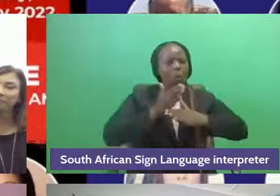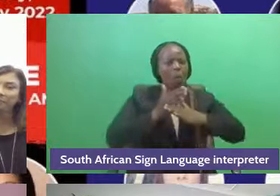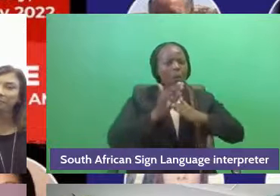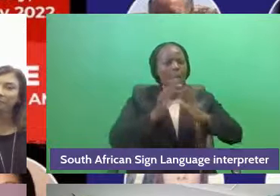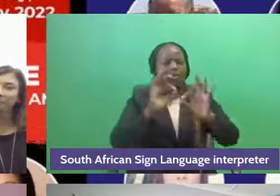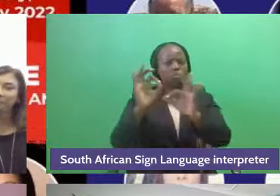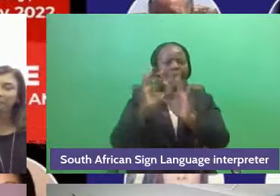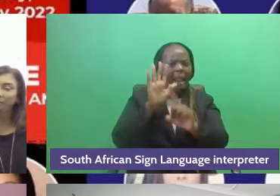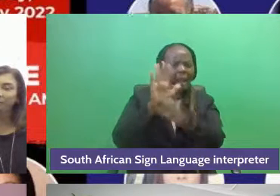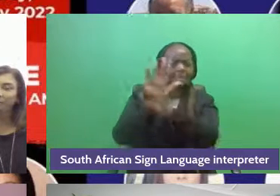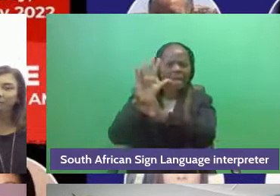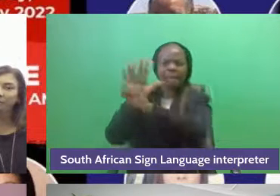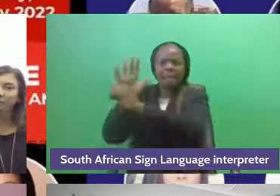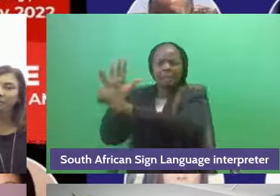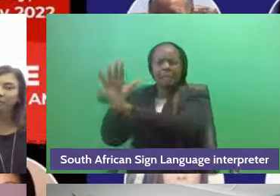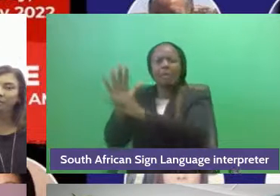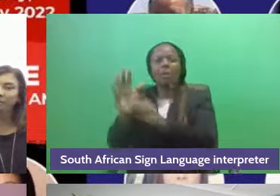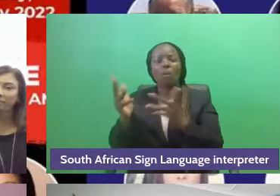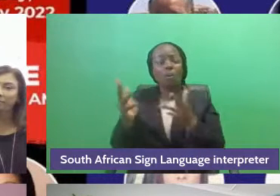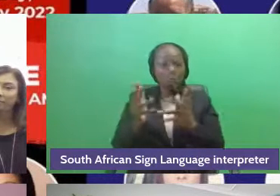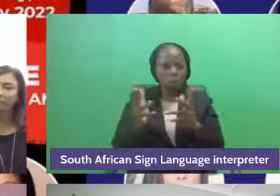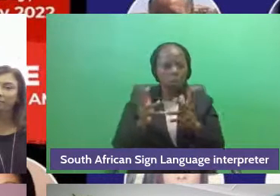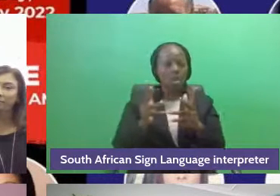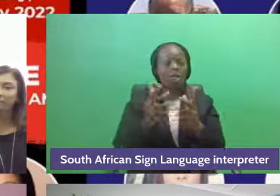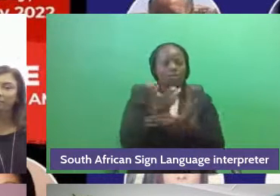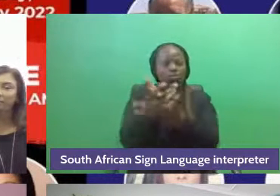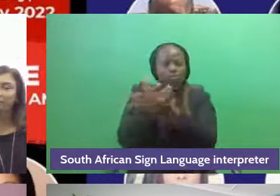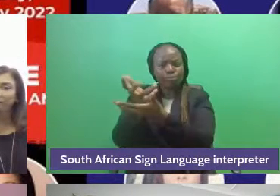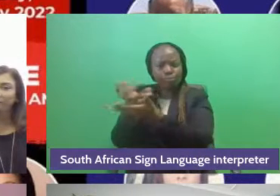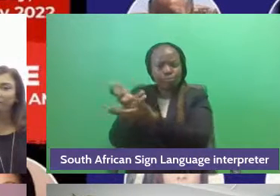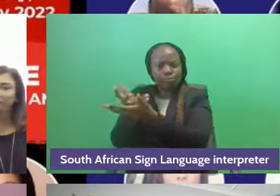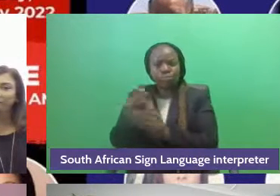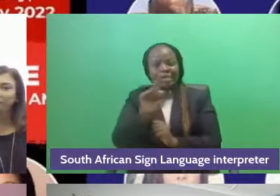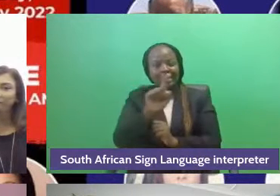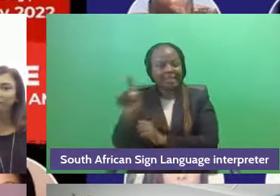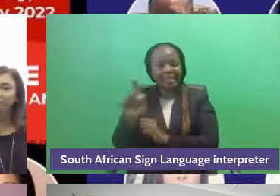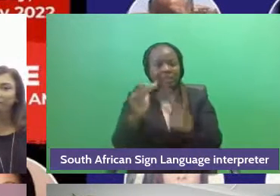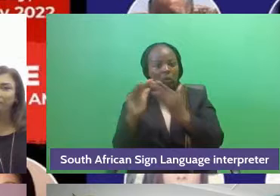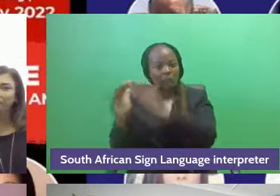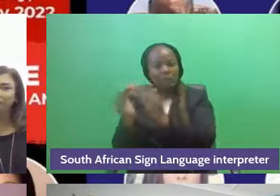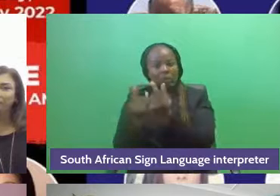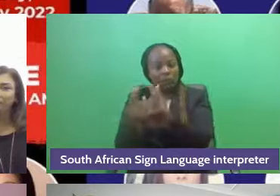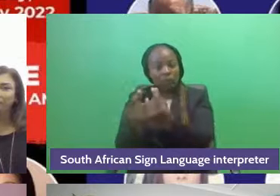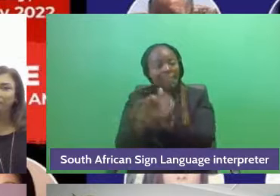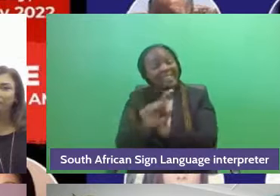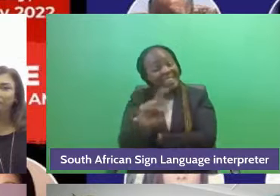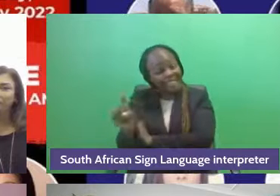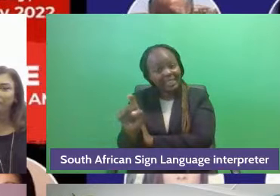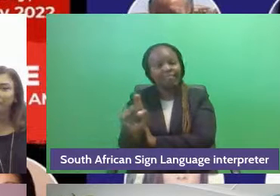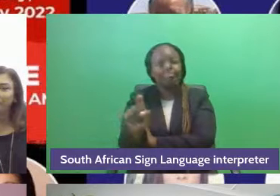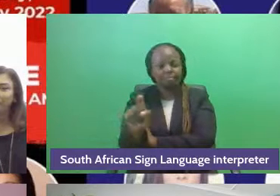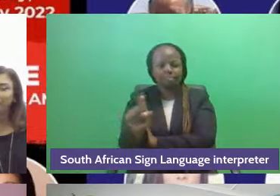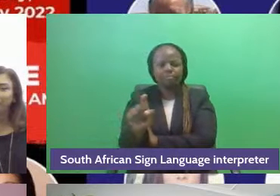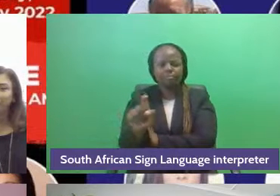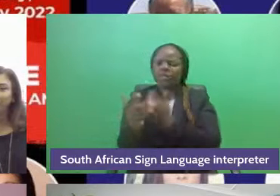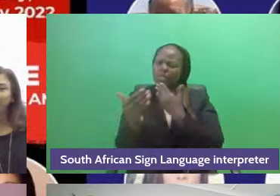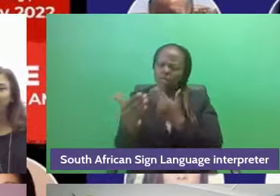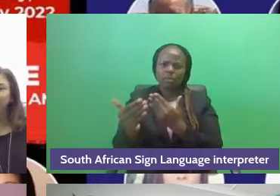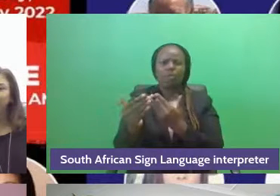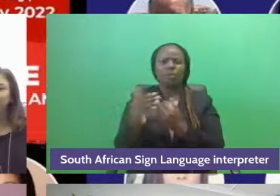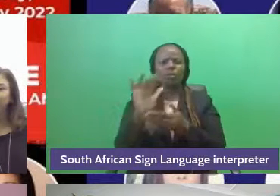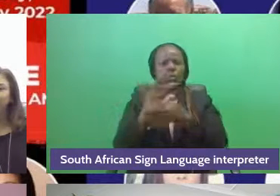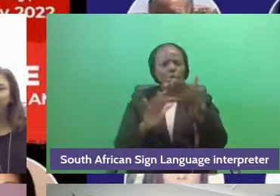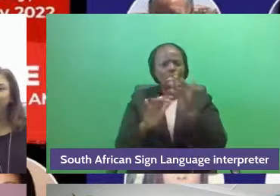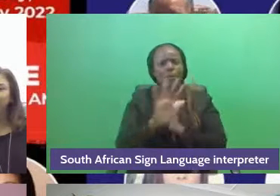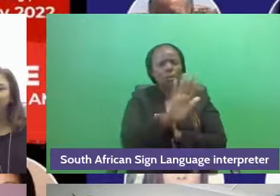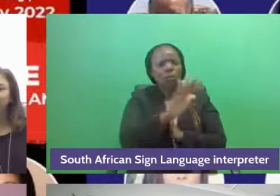that you are having in the different task teams that you're engaging with, and also in the communities. I think your story is